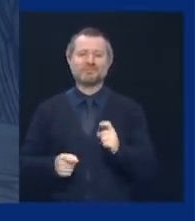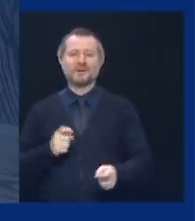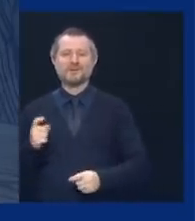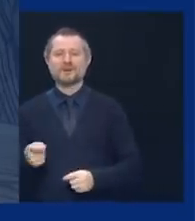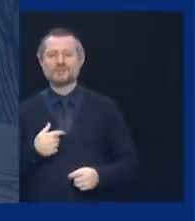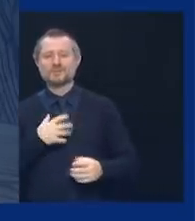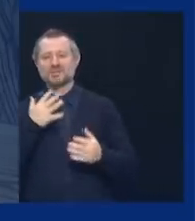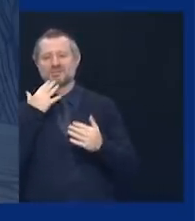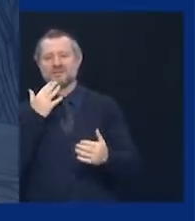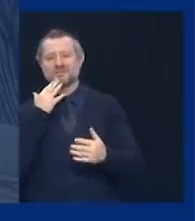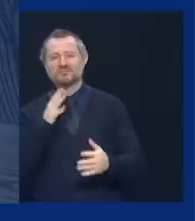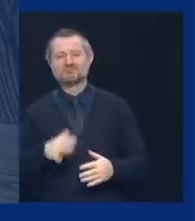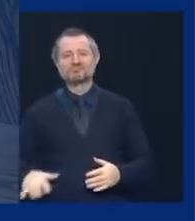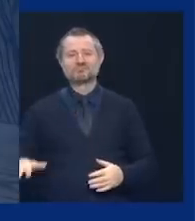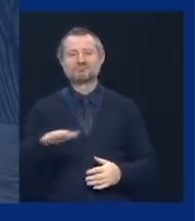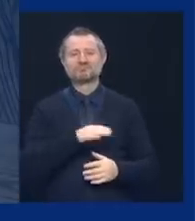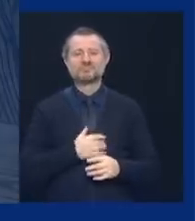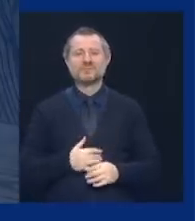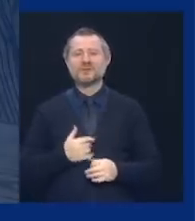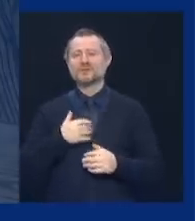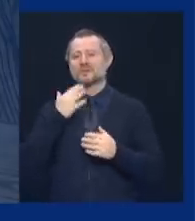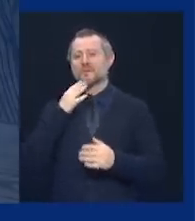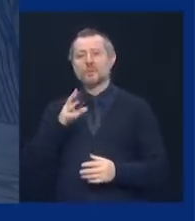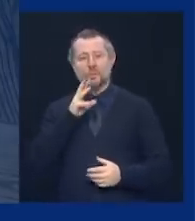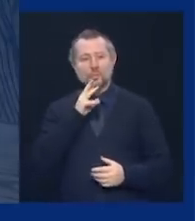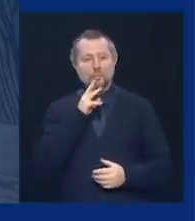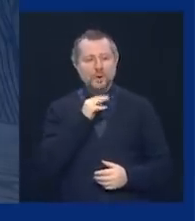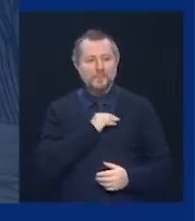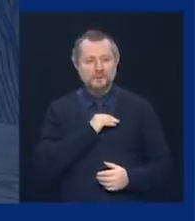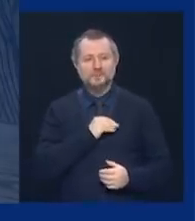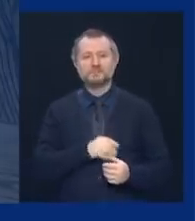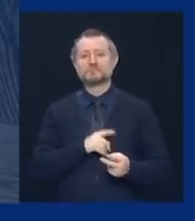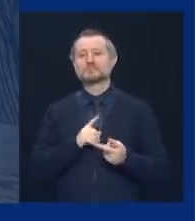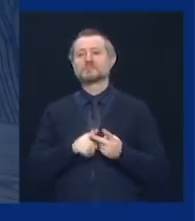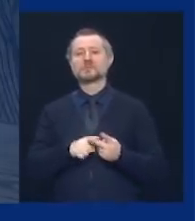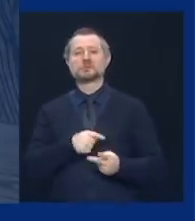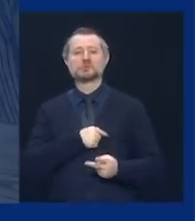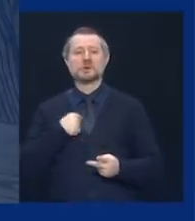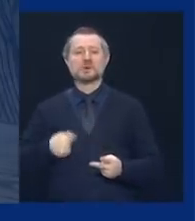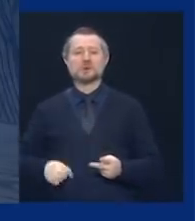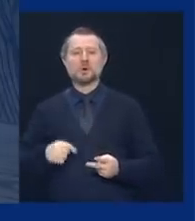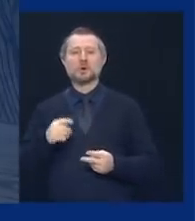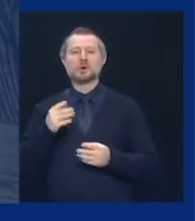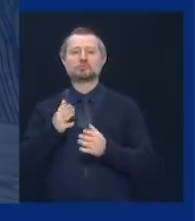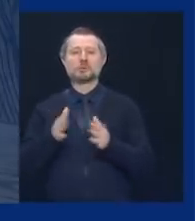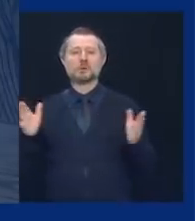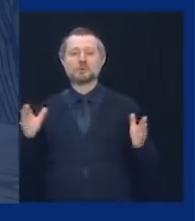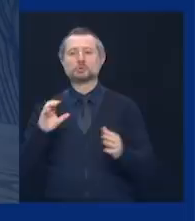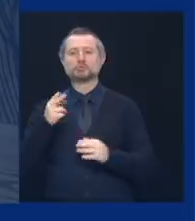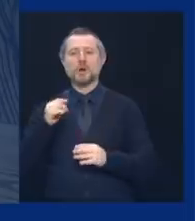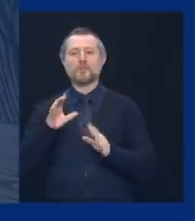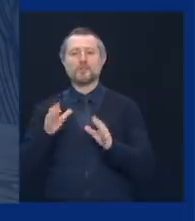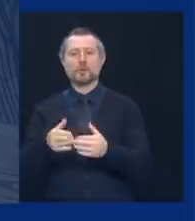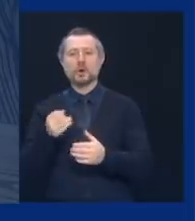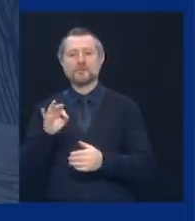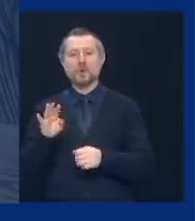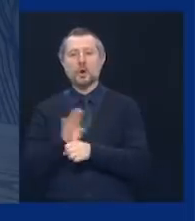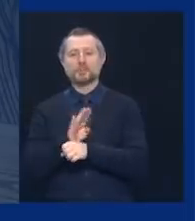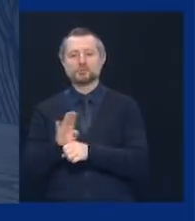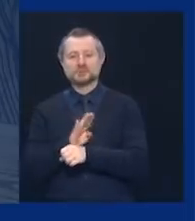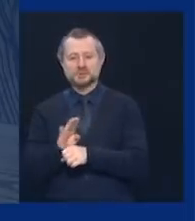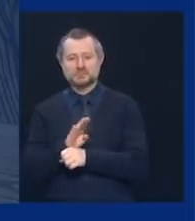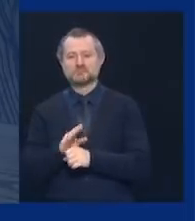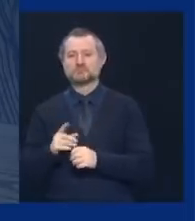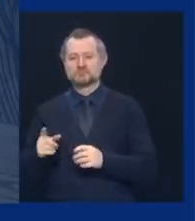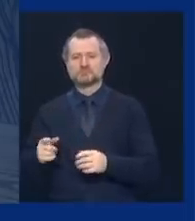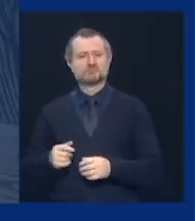thank Walmart and the China General Chamber of Commerce, and the literally hundreds of New